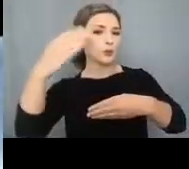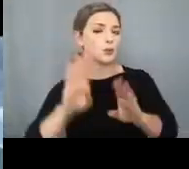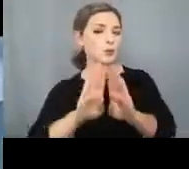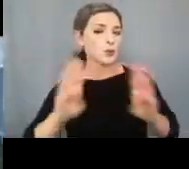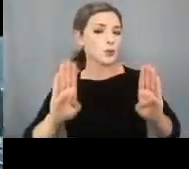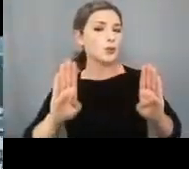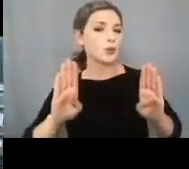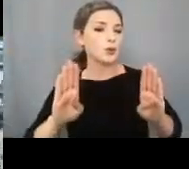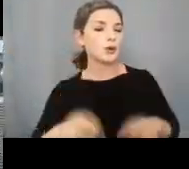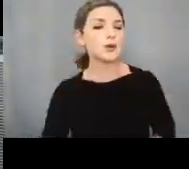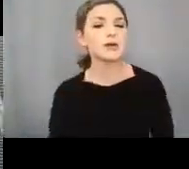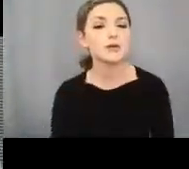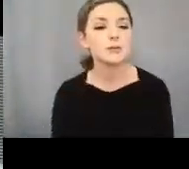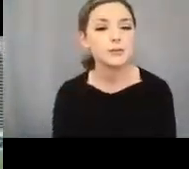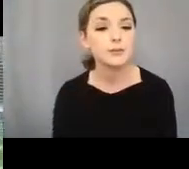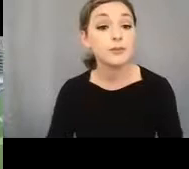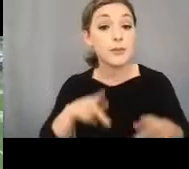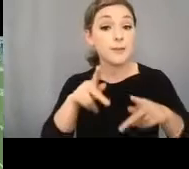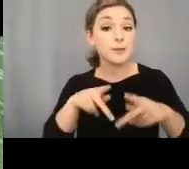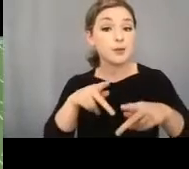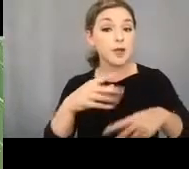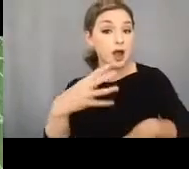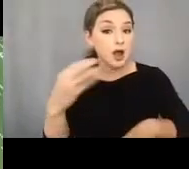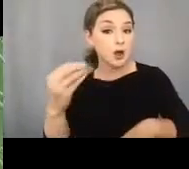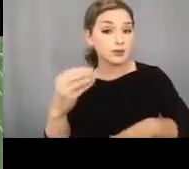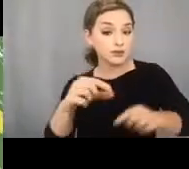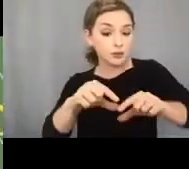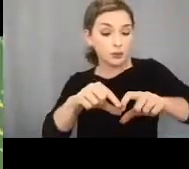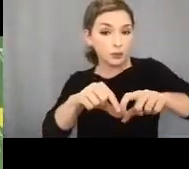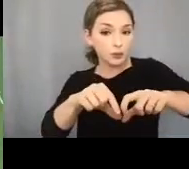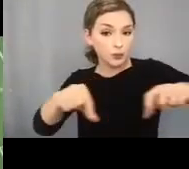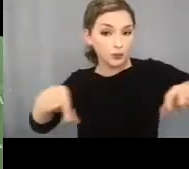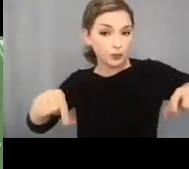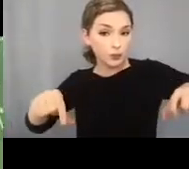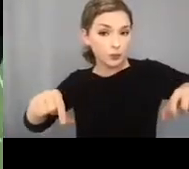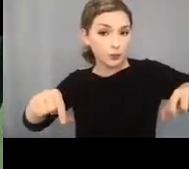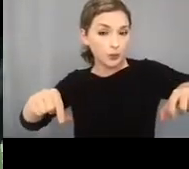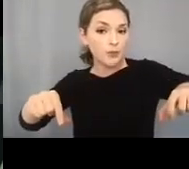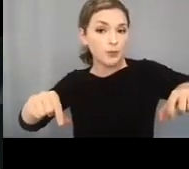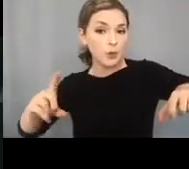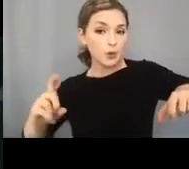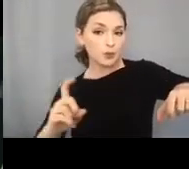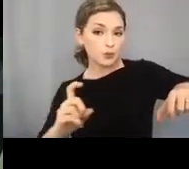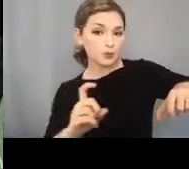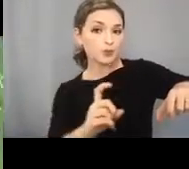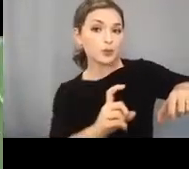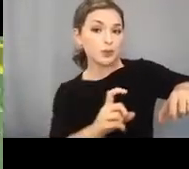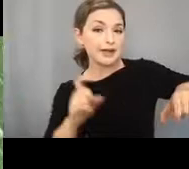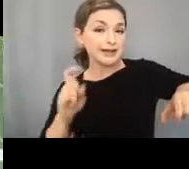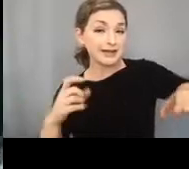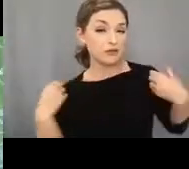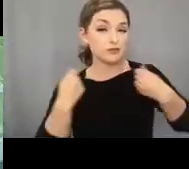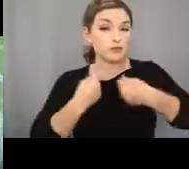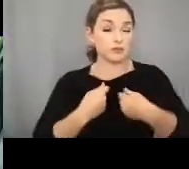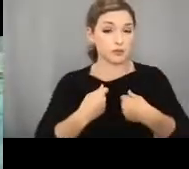on that little walkway in front. Oh! And they have to put on the climbing gear to go out there to open and close